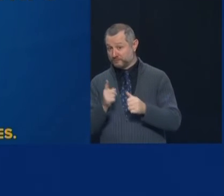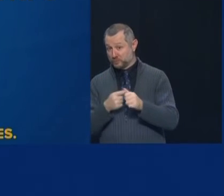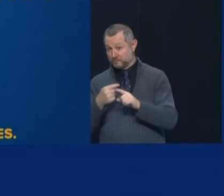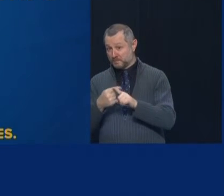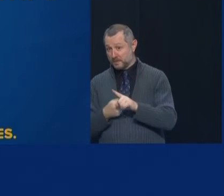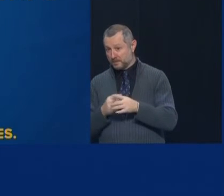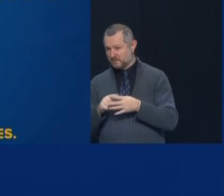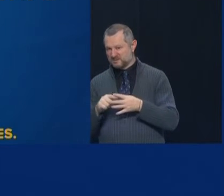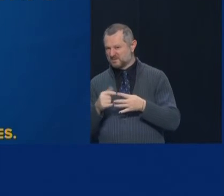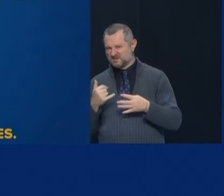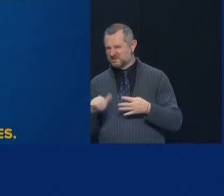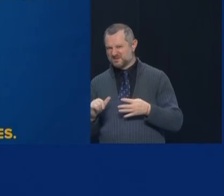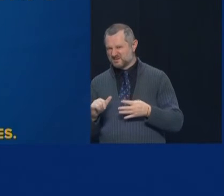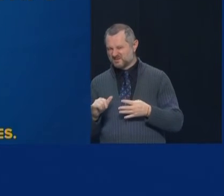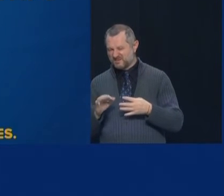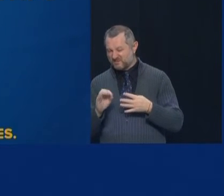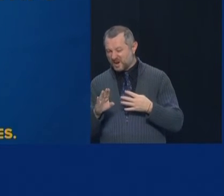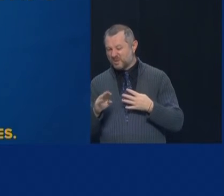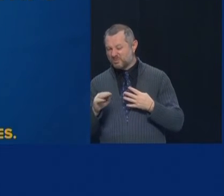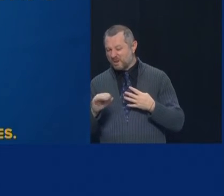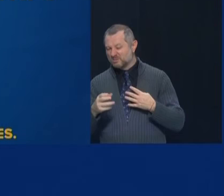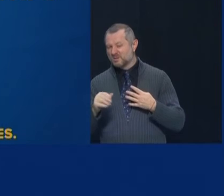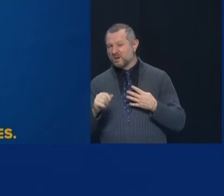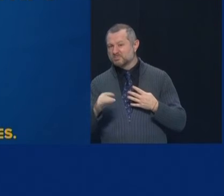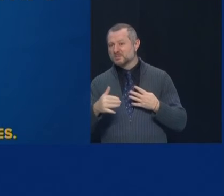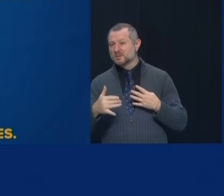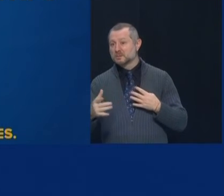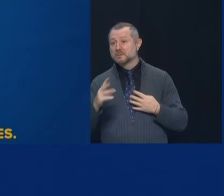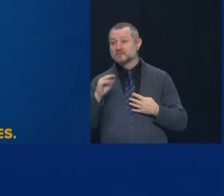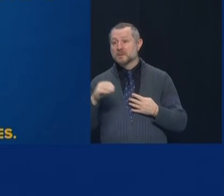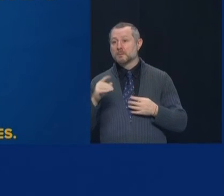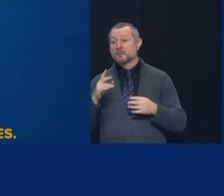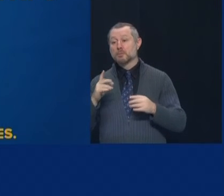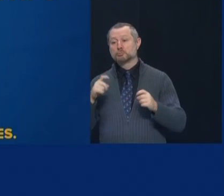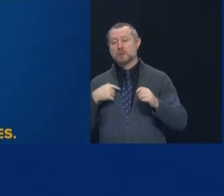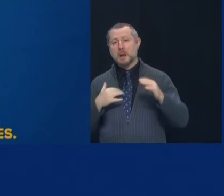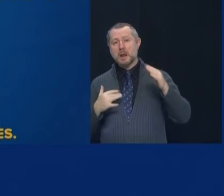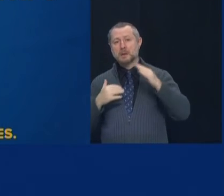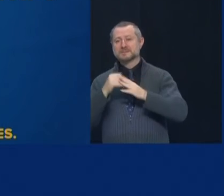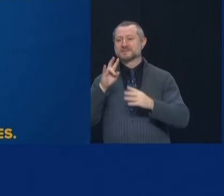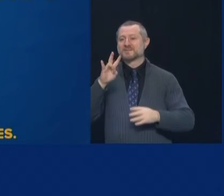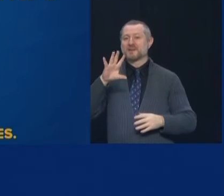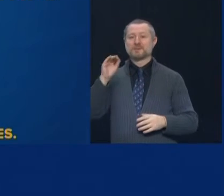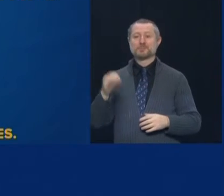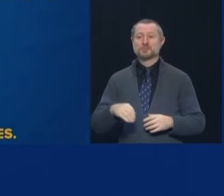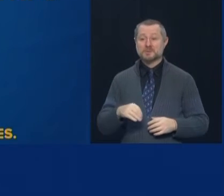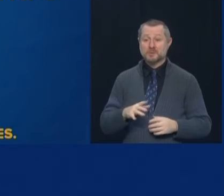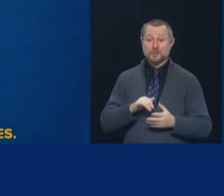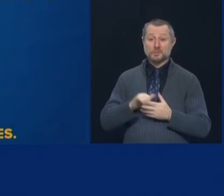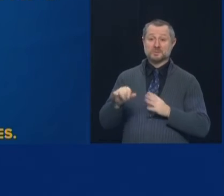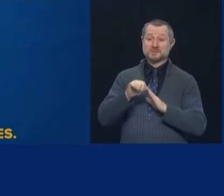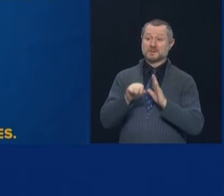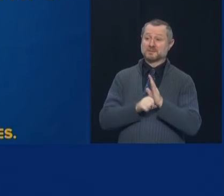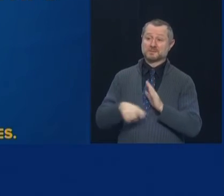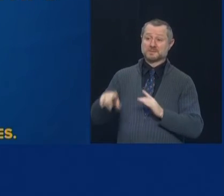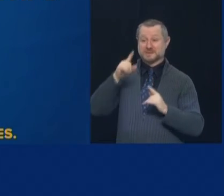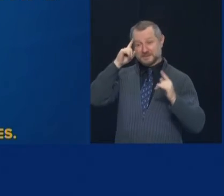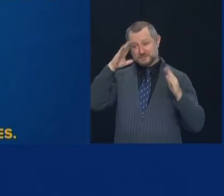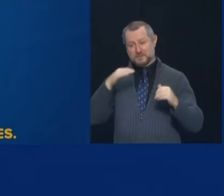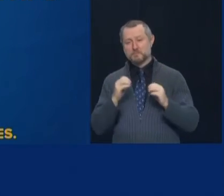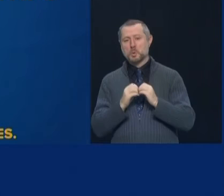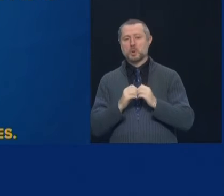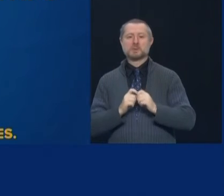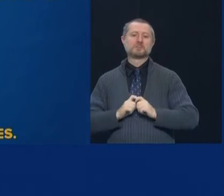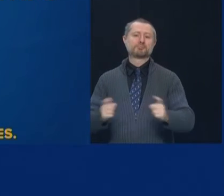go. New York State also expects additional allocation of the Pfizer vaccine and the